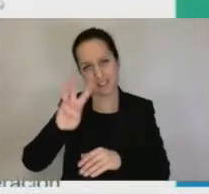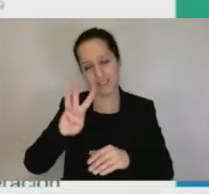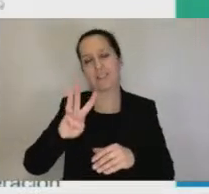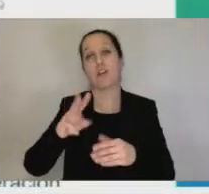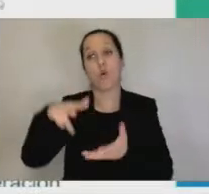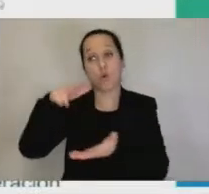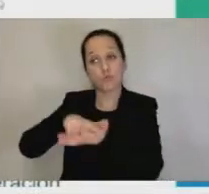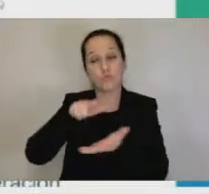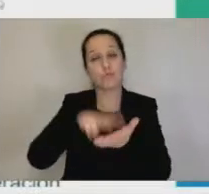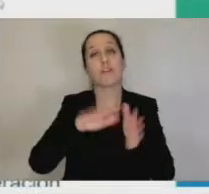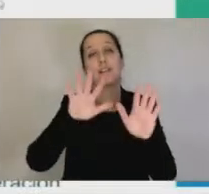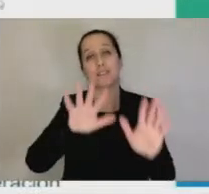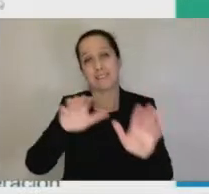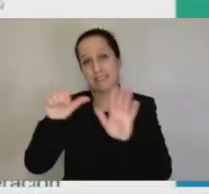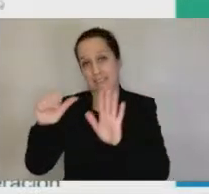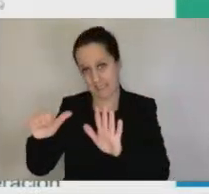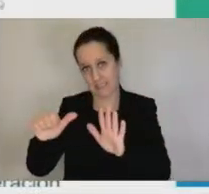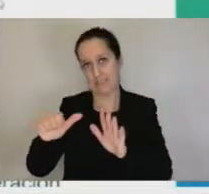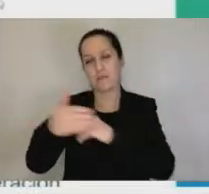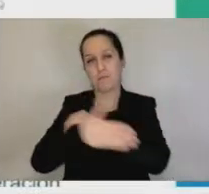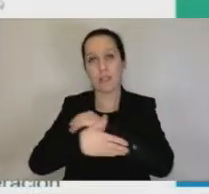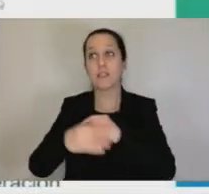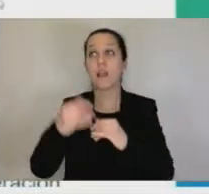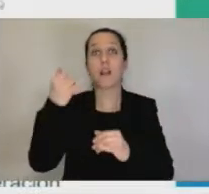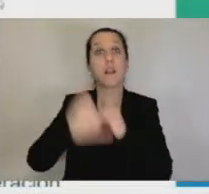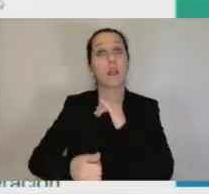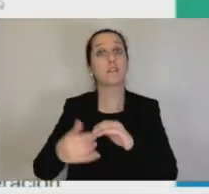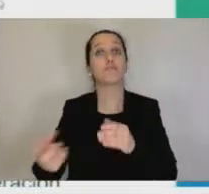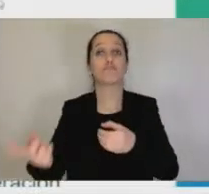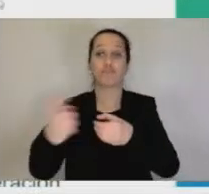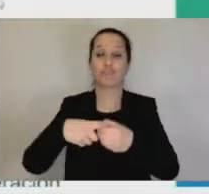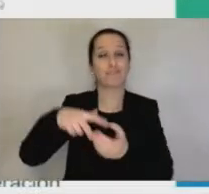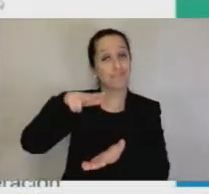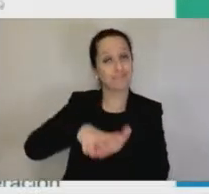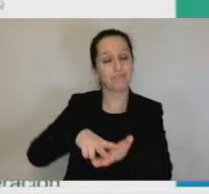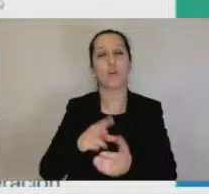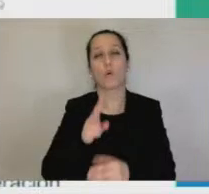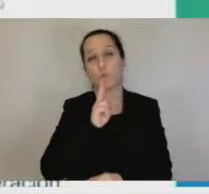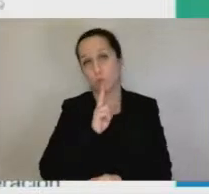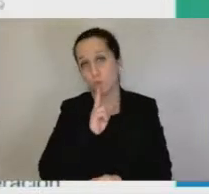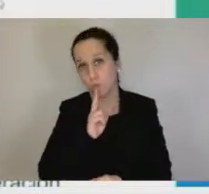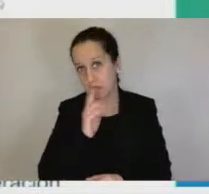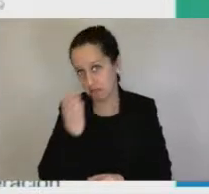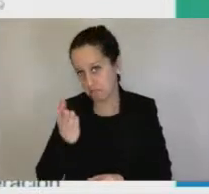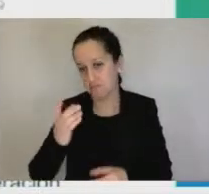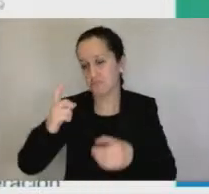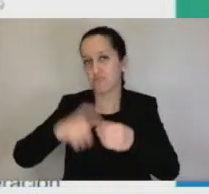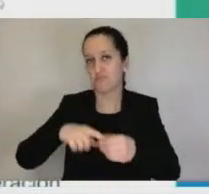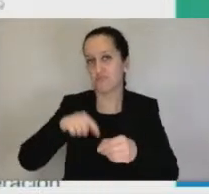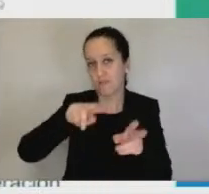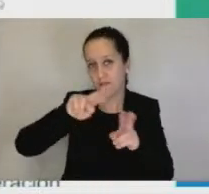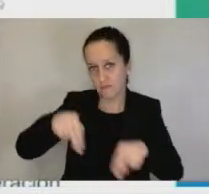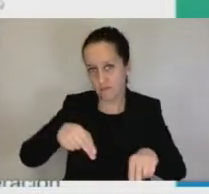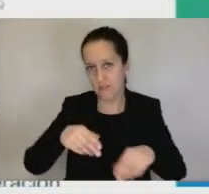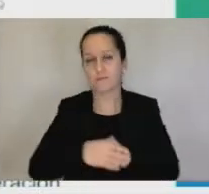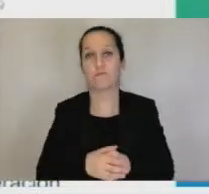subscribed by 16 countries, and the last one to join was Honduras. And we do hope that